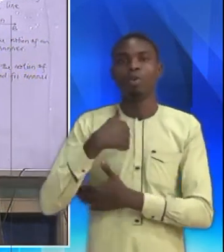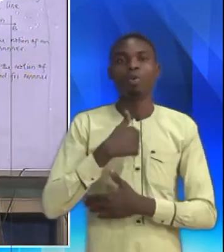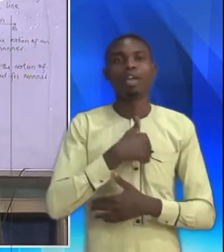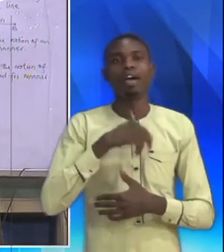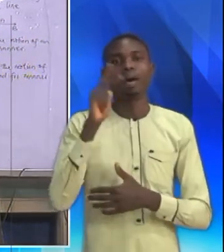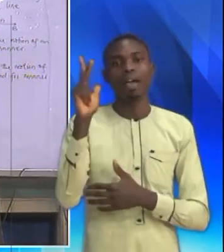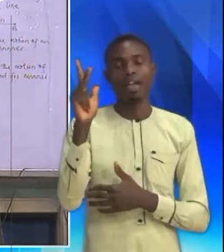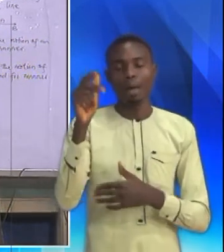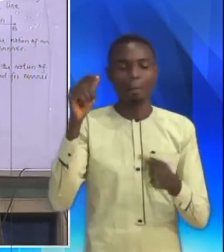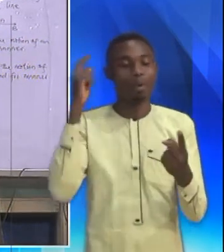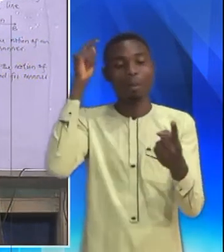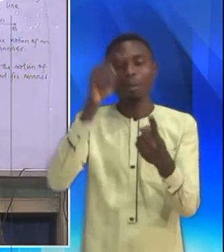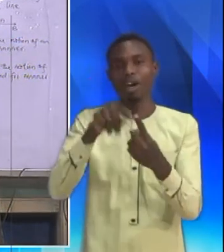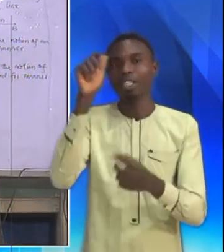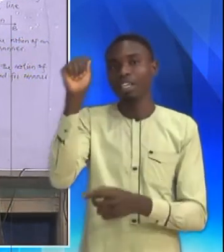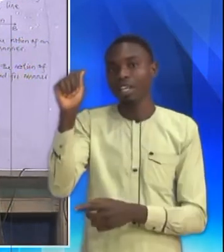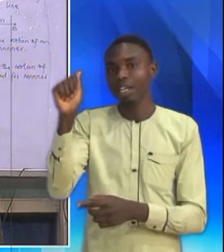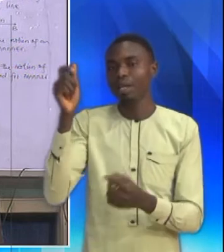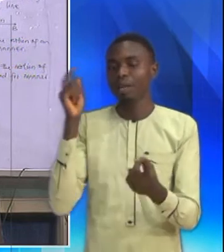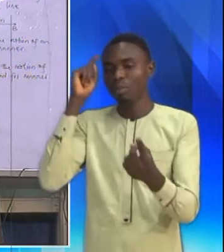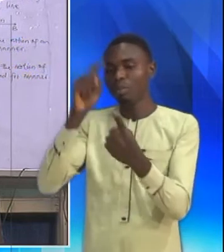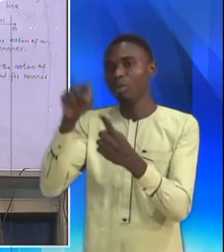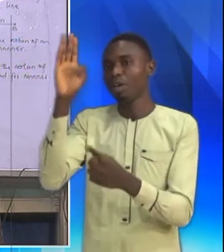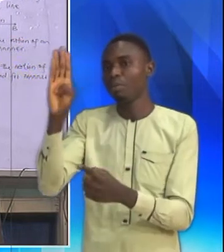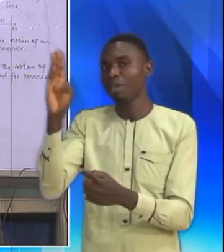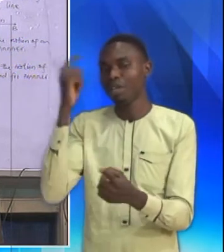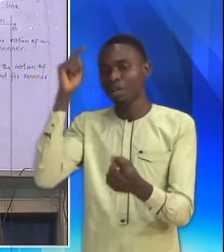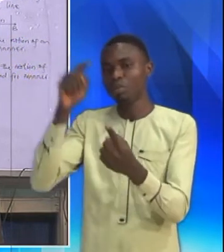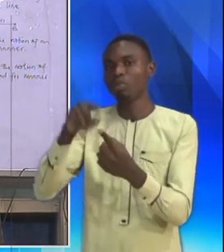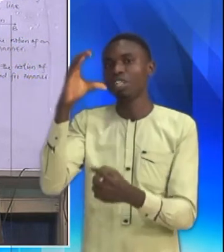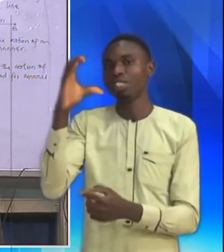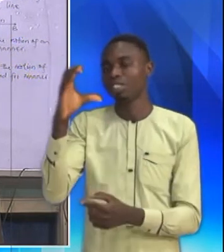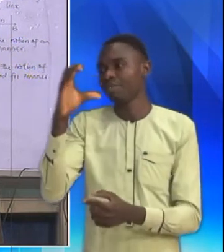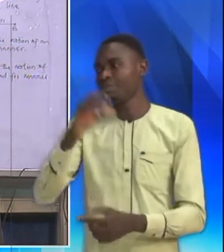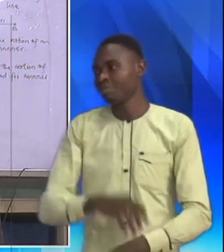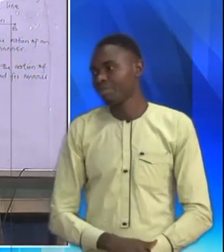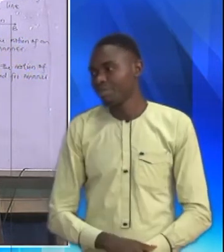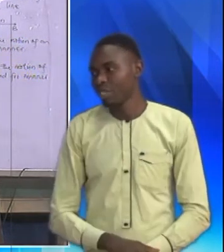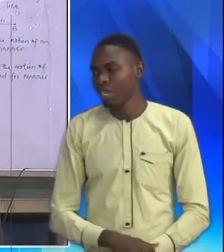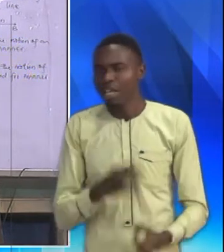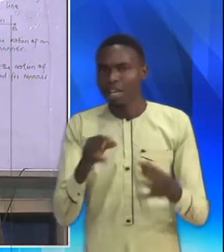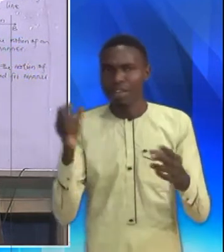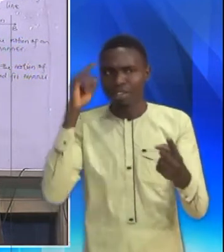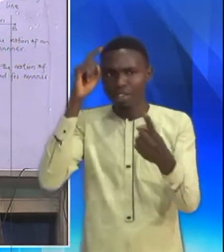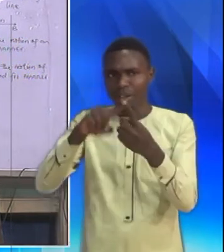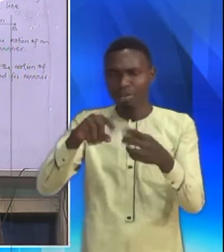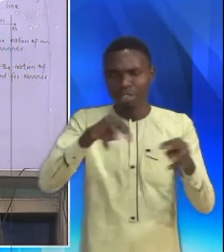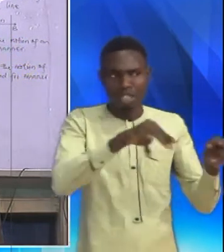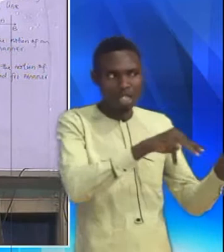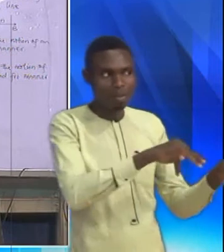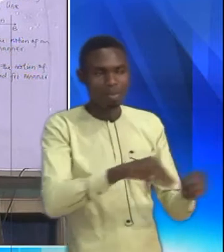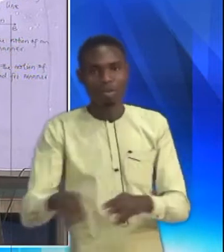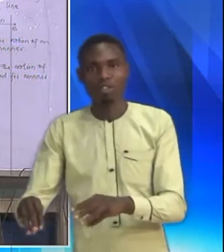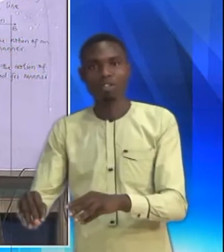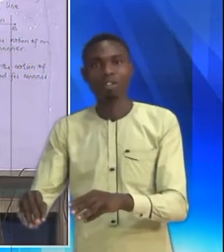moving towards B, and then passing to C, and then coming back from C towards B to